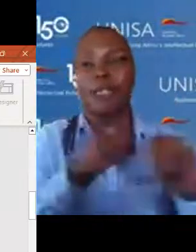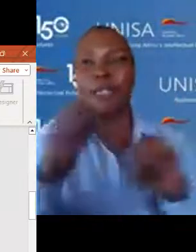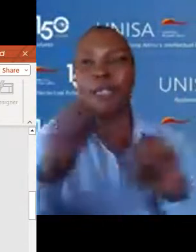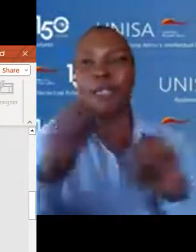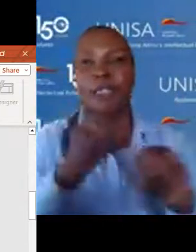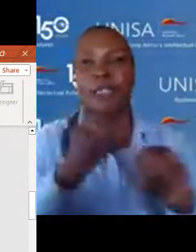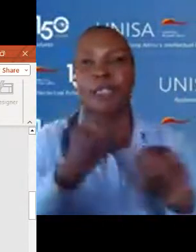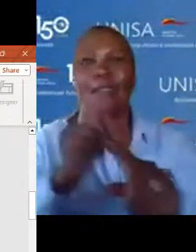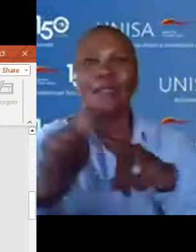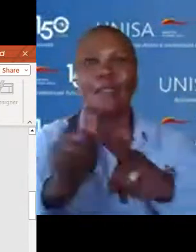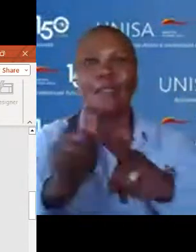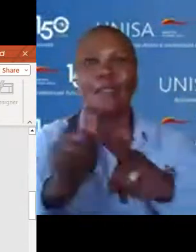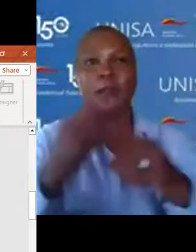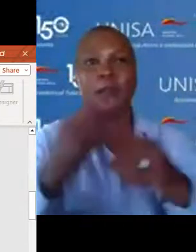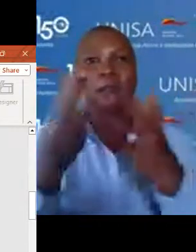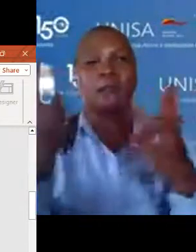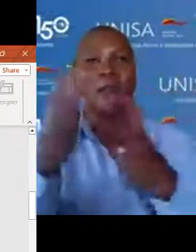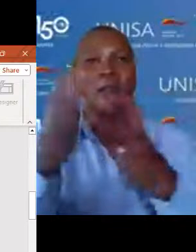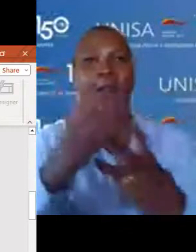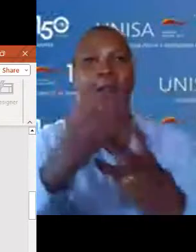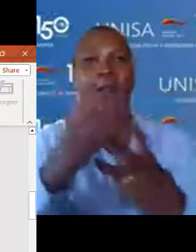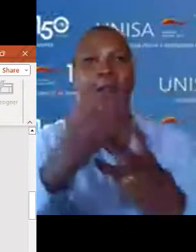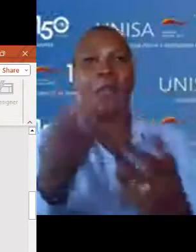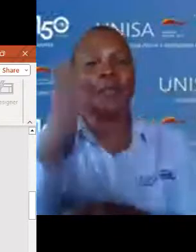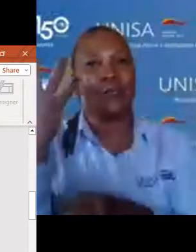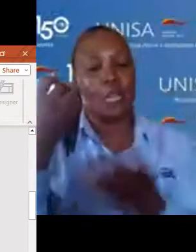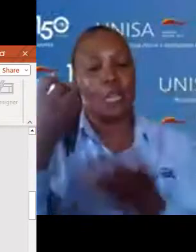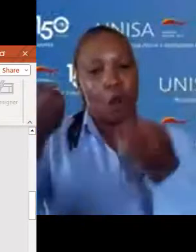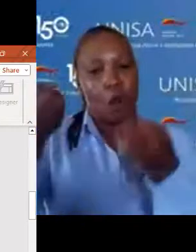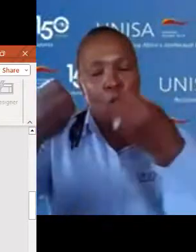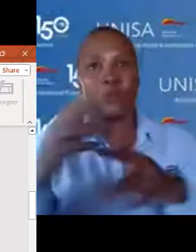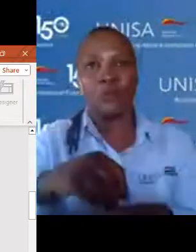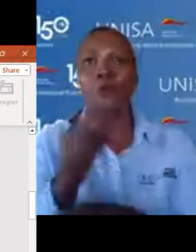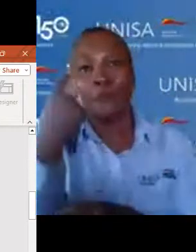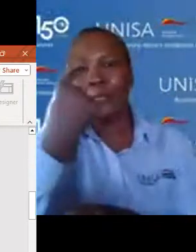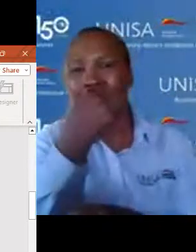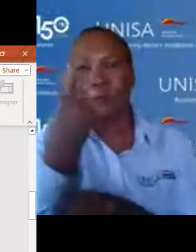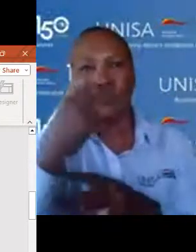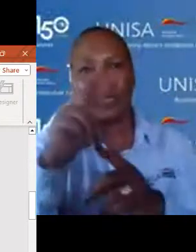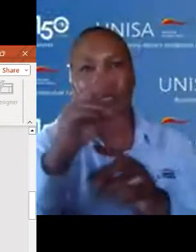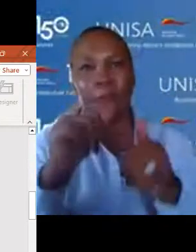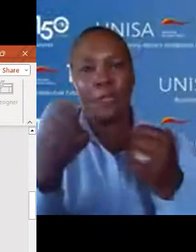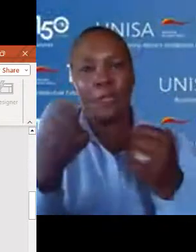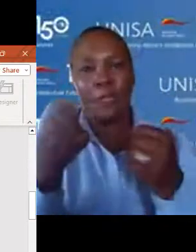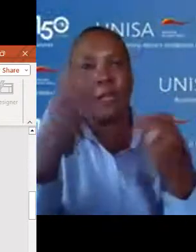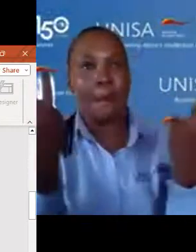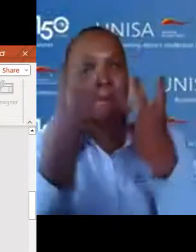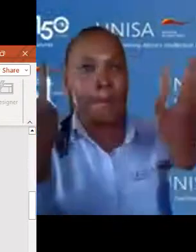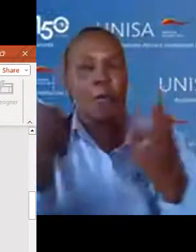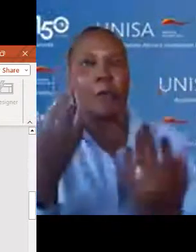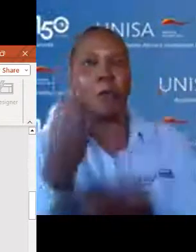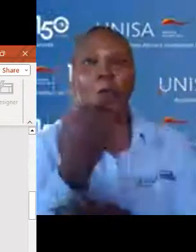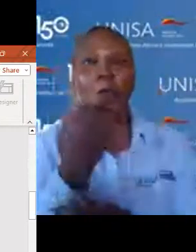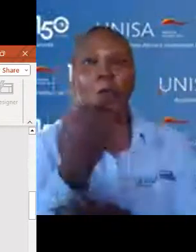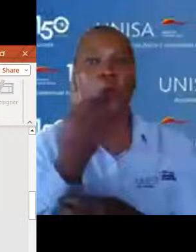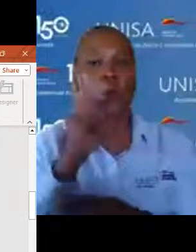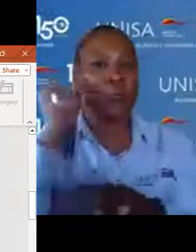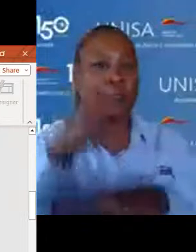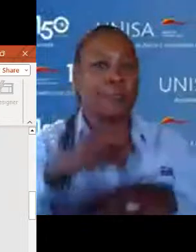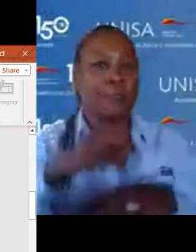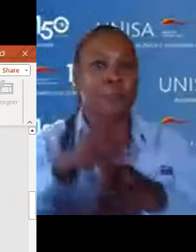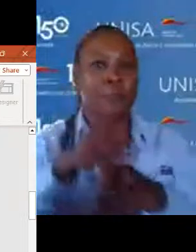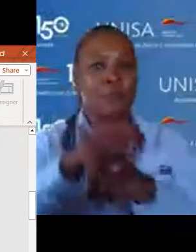recently experienced loss of vision. Those are people that are orientation and mobility